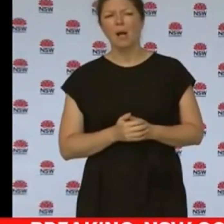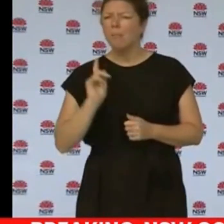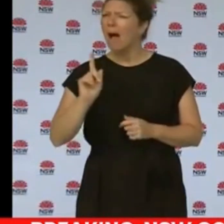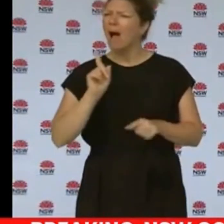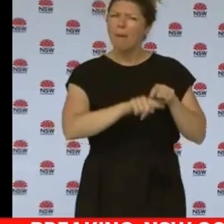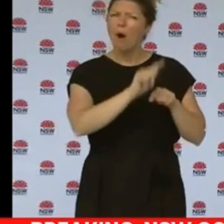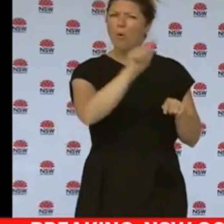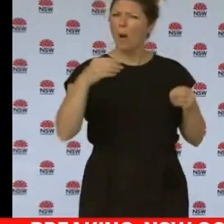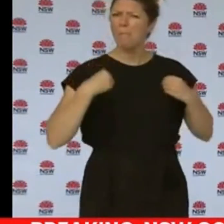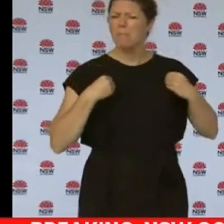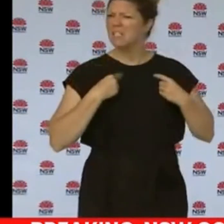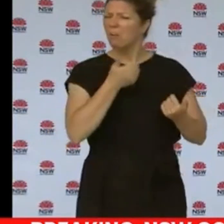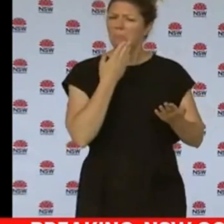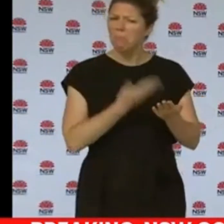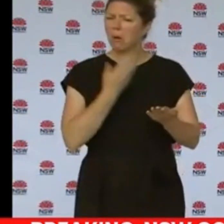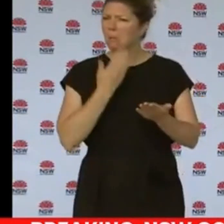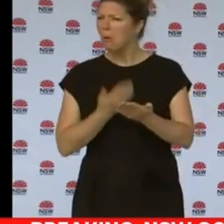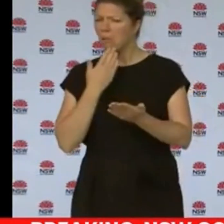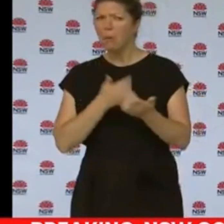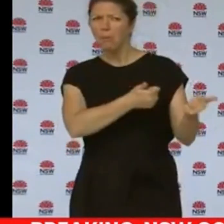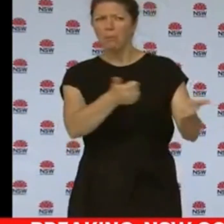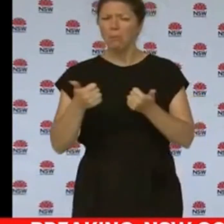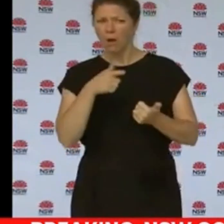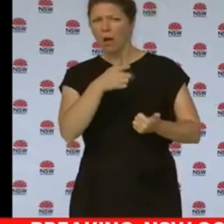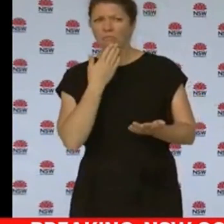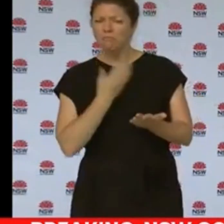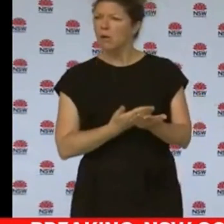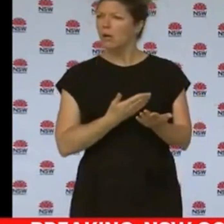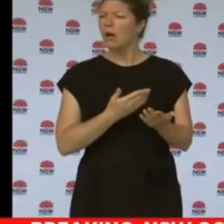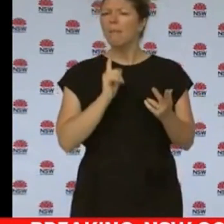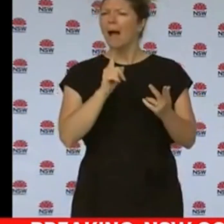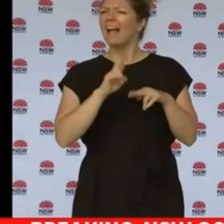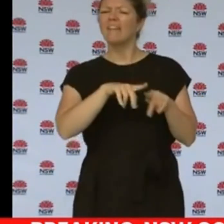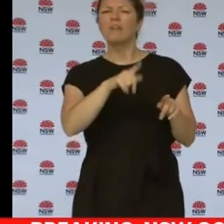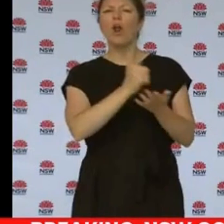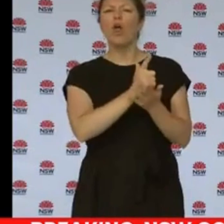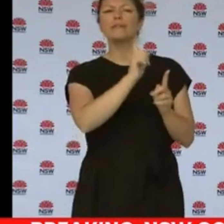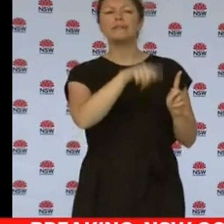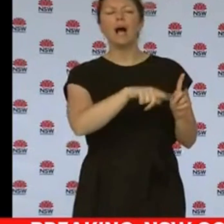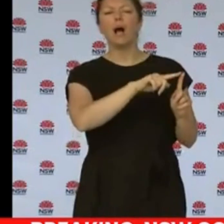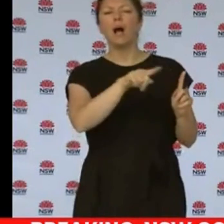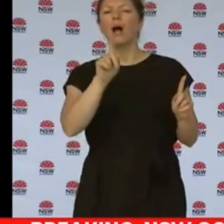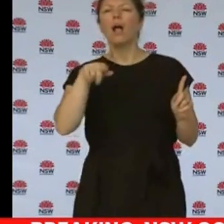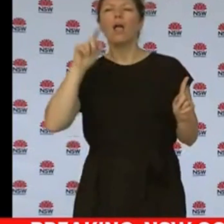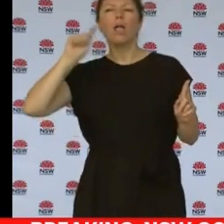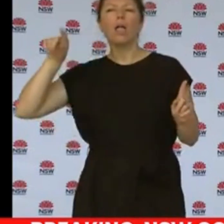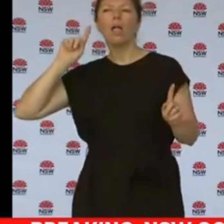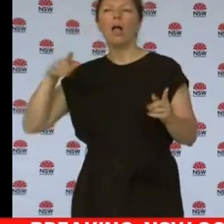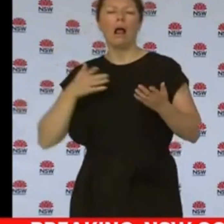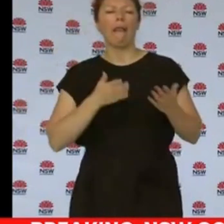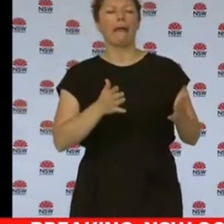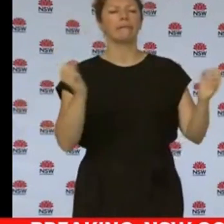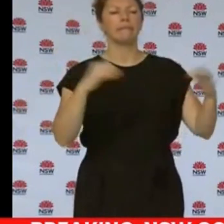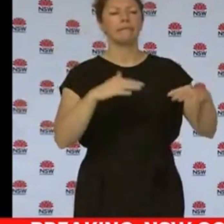do want to stress the vast majority are. And if we see that the compliance rates are dipping, or that